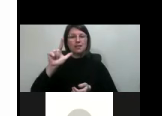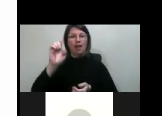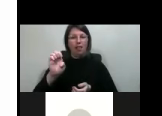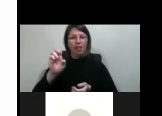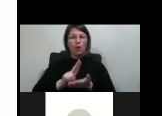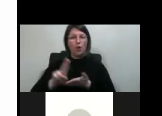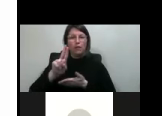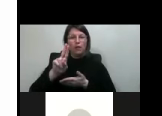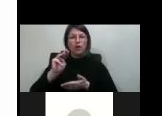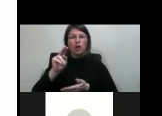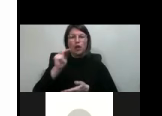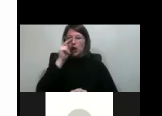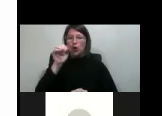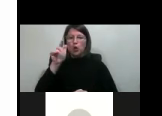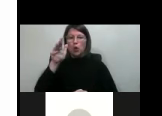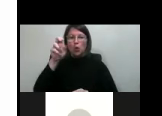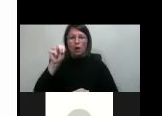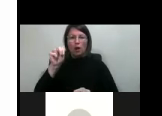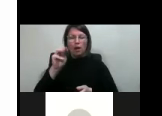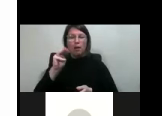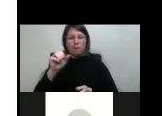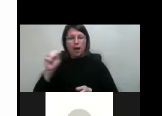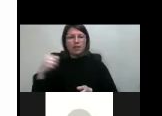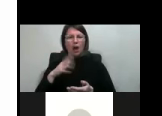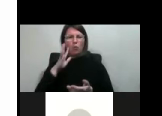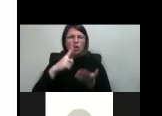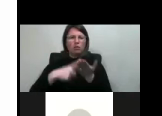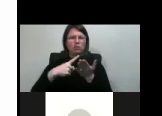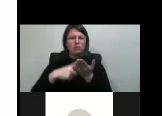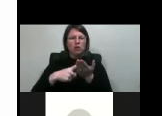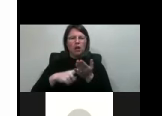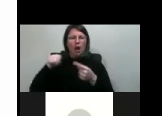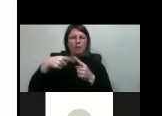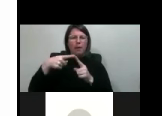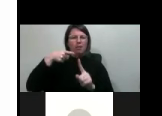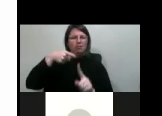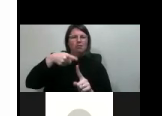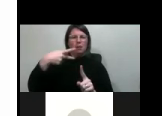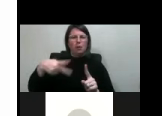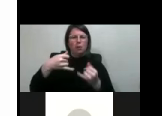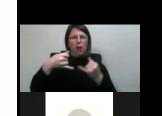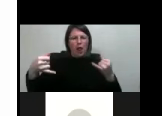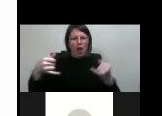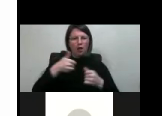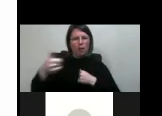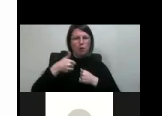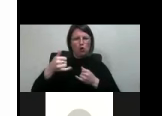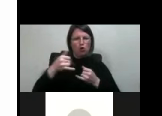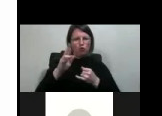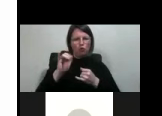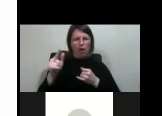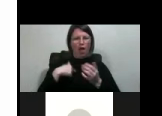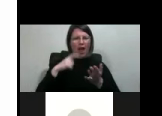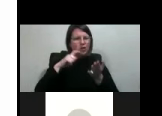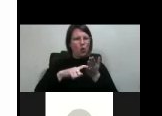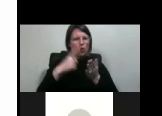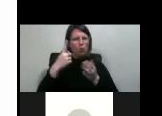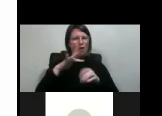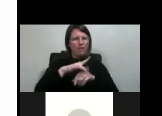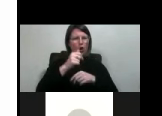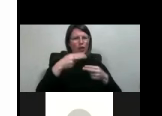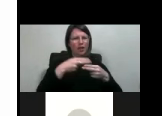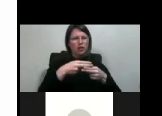Massachusetts, and I'm going to speak primarily related to the commuter rail. I noticed in one of the earlier slides, you were